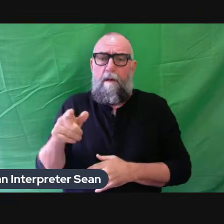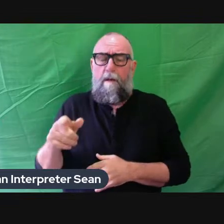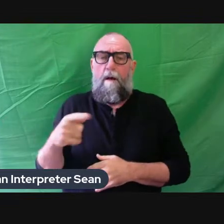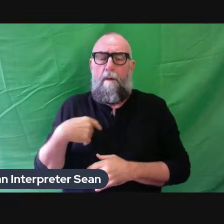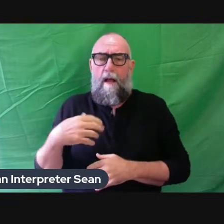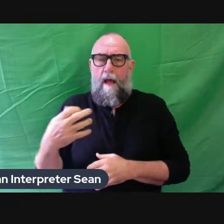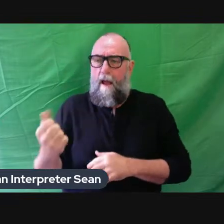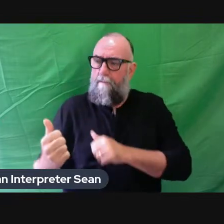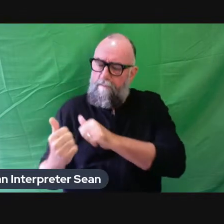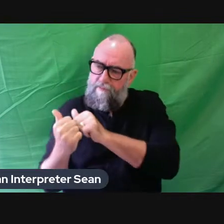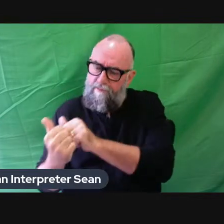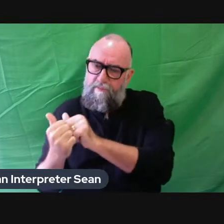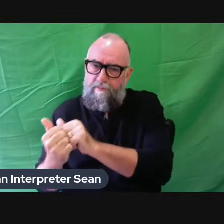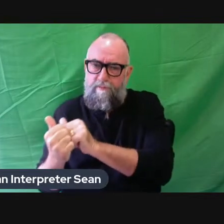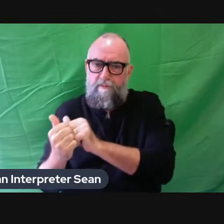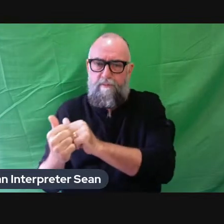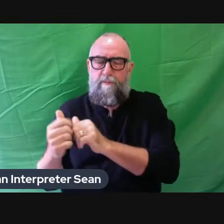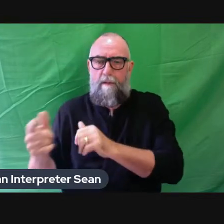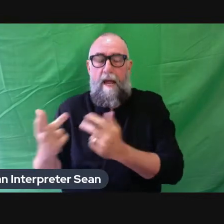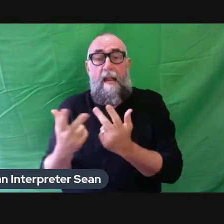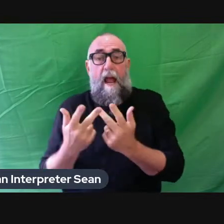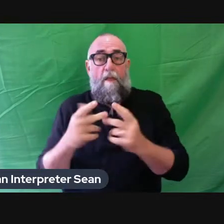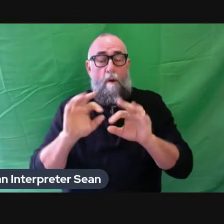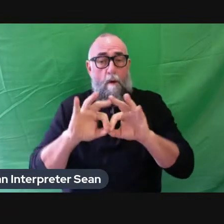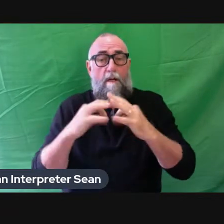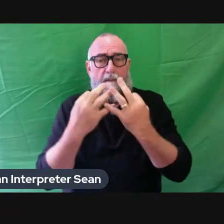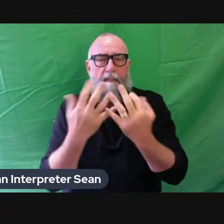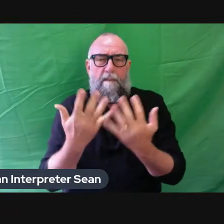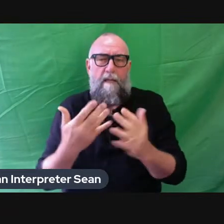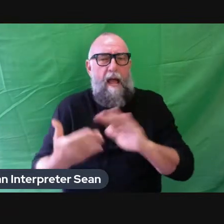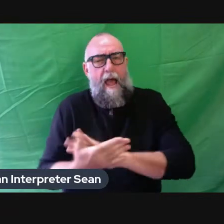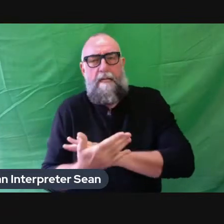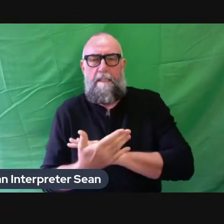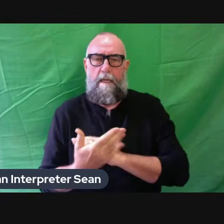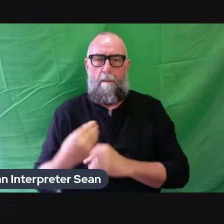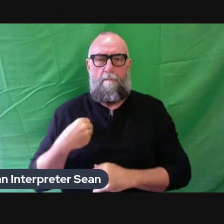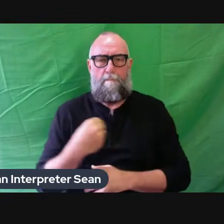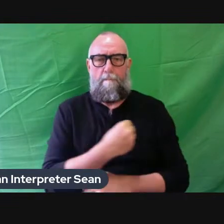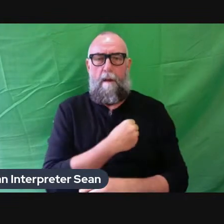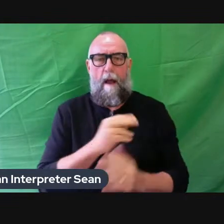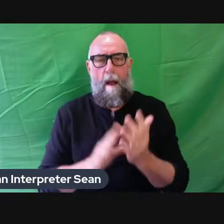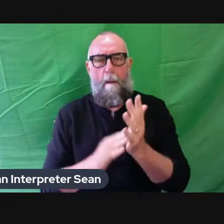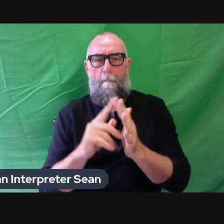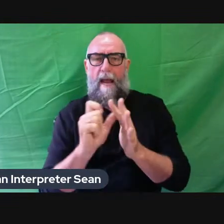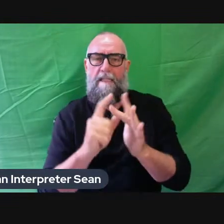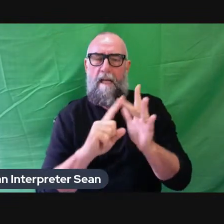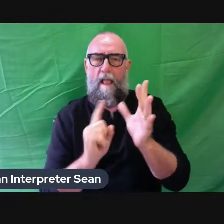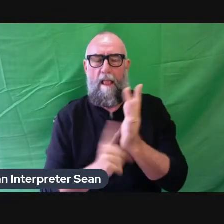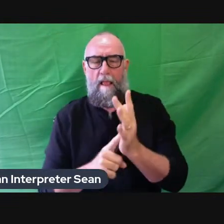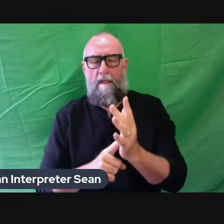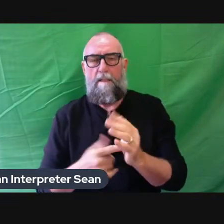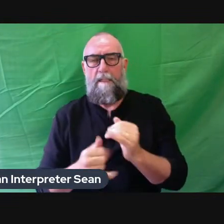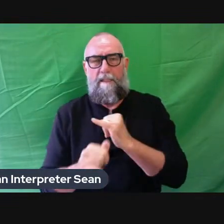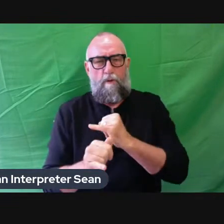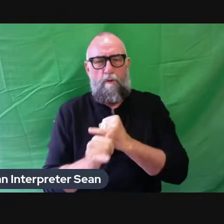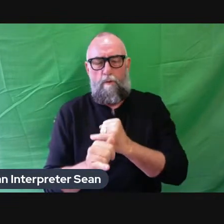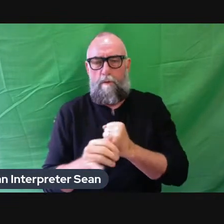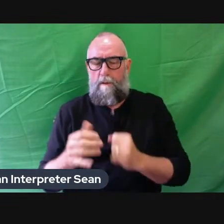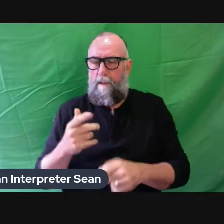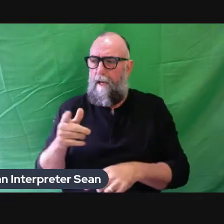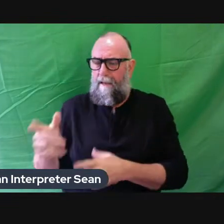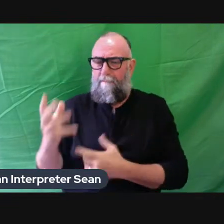Hunter Medical Research Institute, another organisation that I'm very fond of and have been privileged to do a lot with